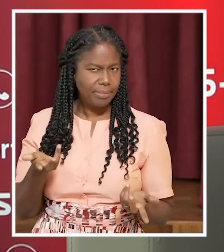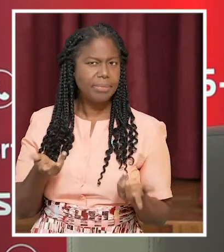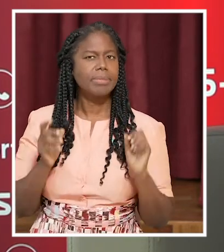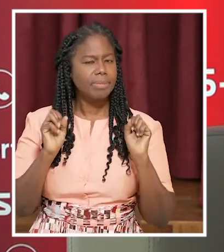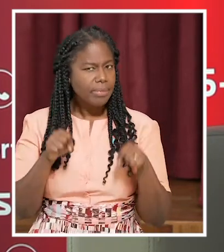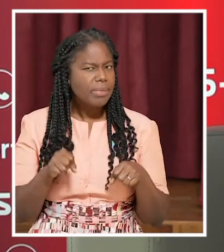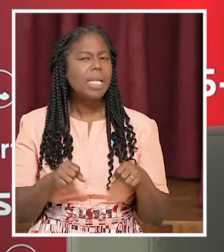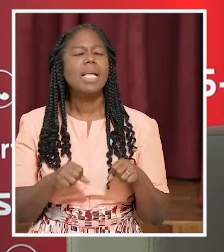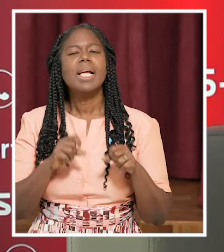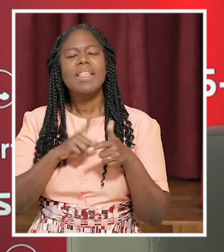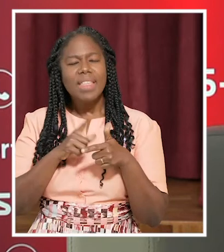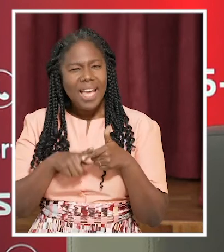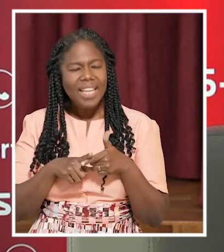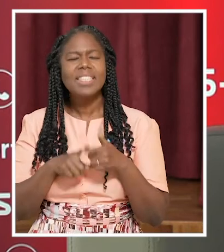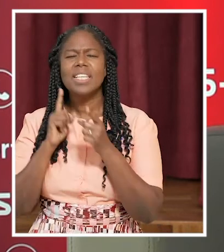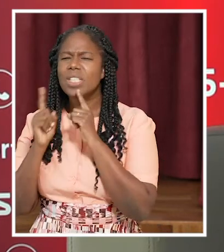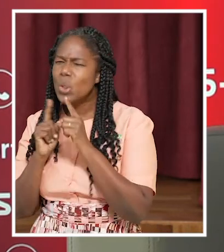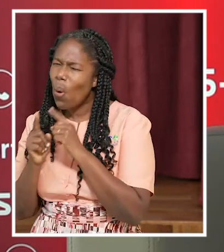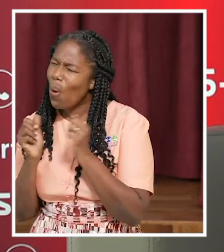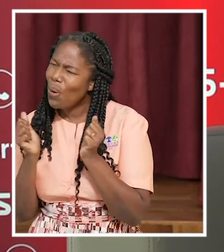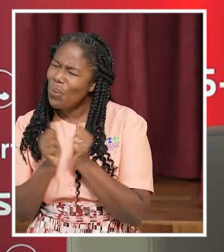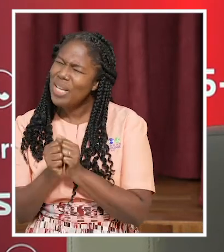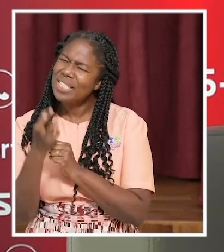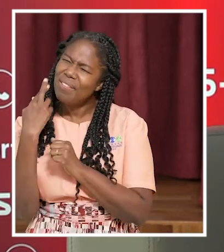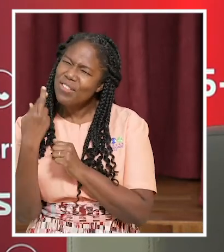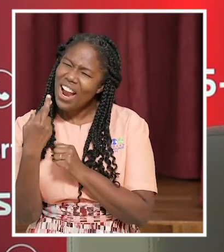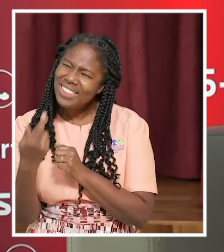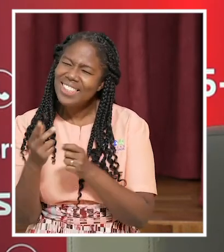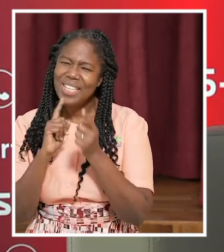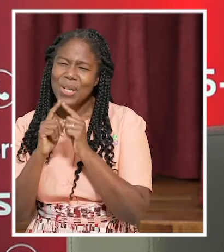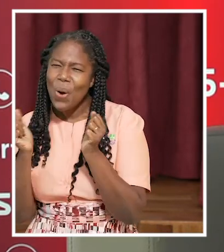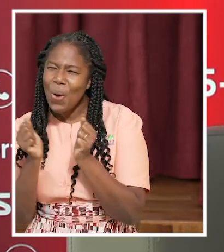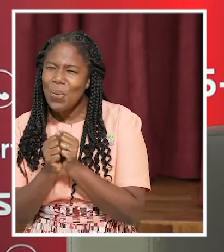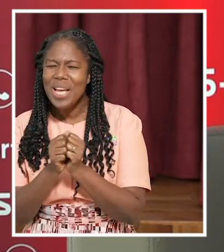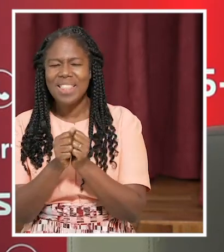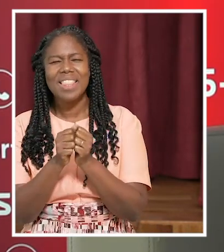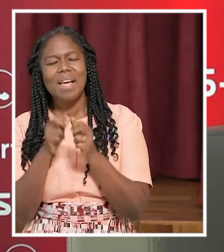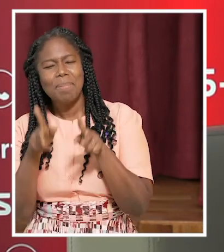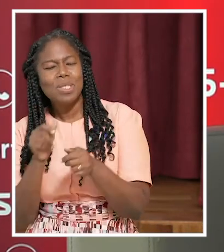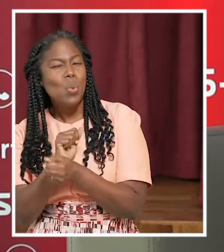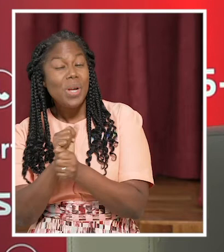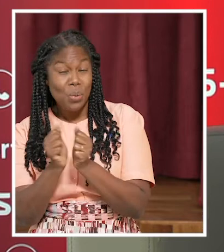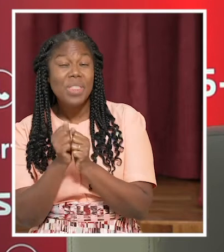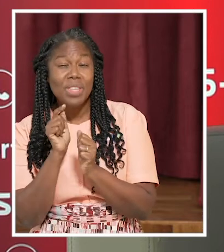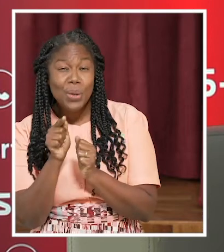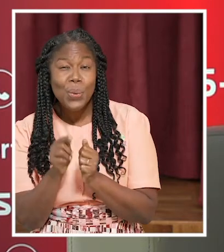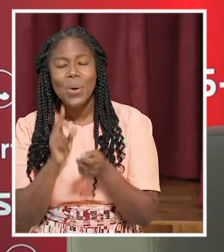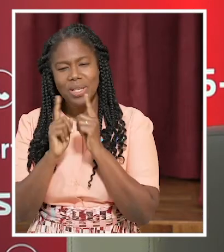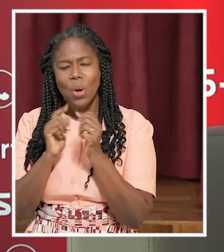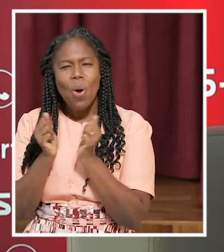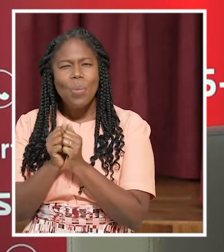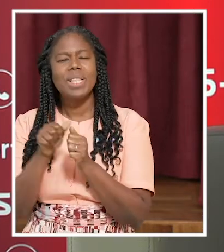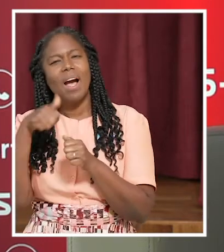friend, a colleague, a co-worker. So they might say, well, okay, I've seen certain things. No, I didn't see that. No, you really think